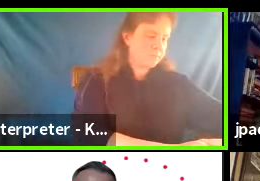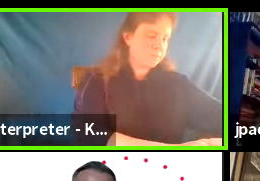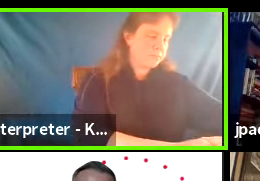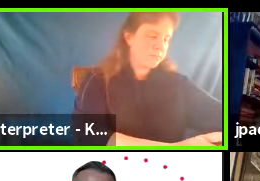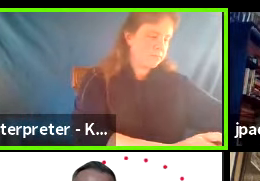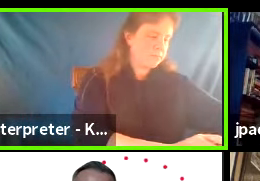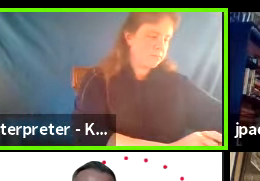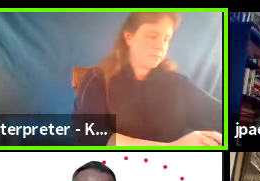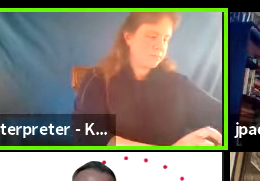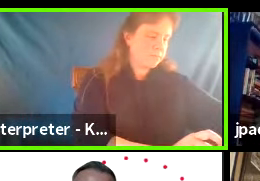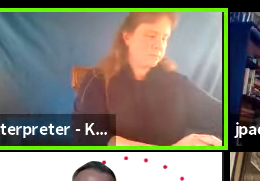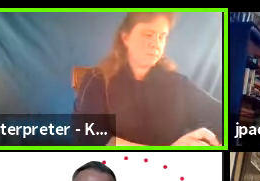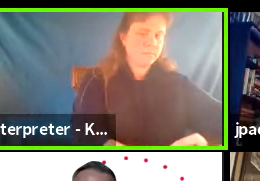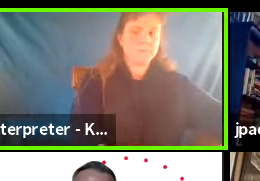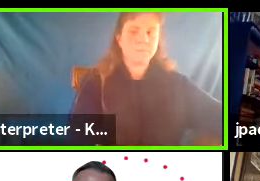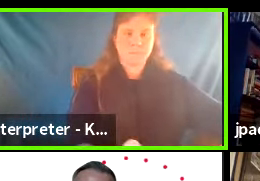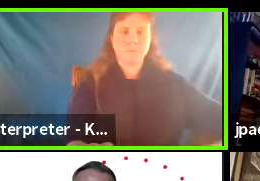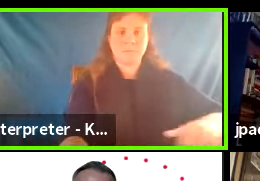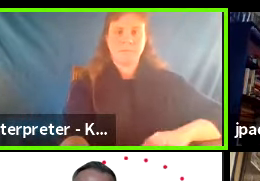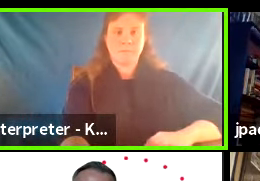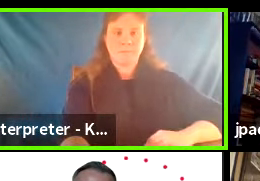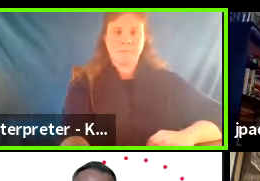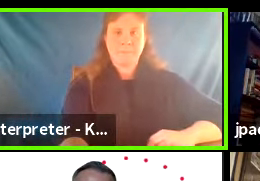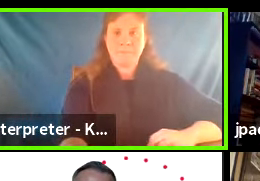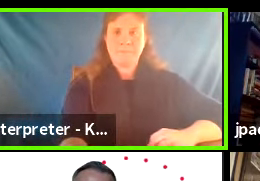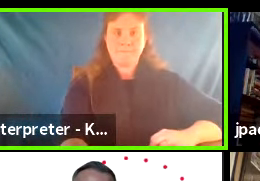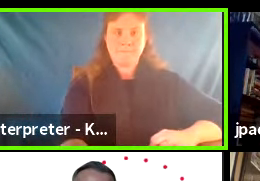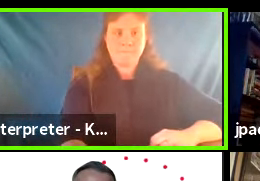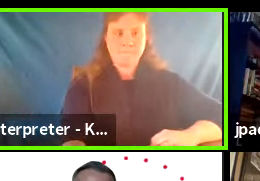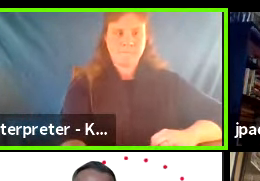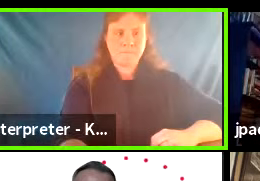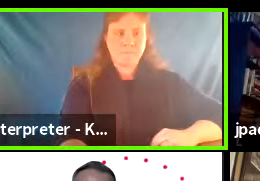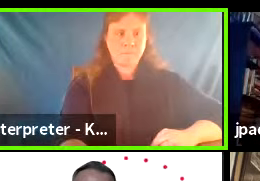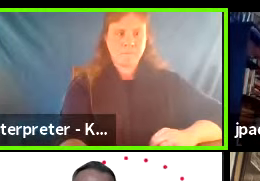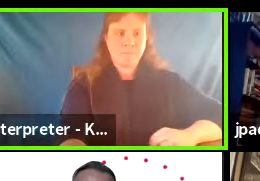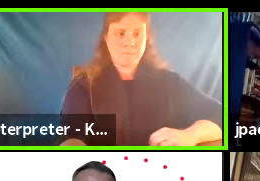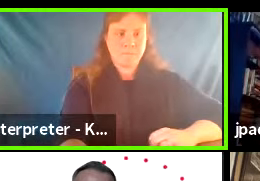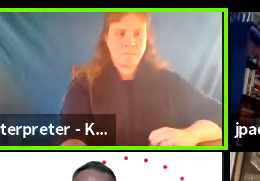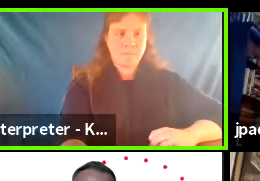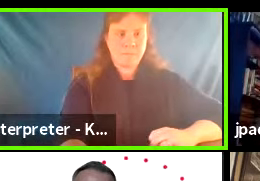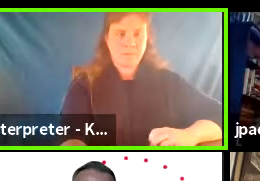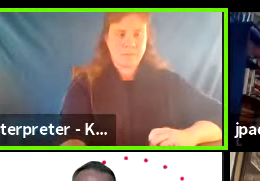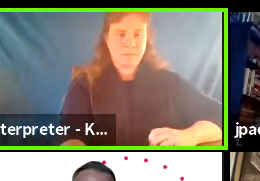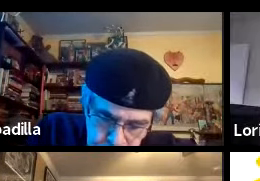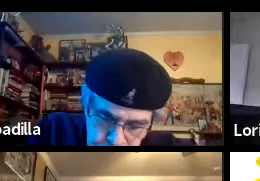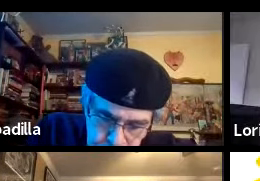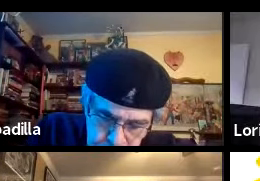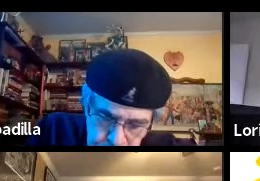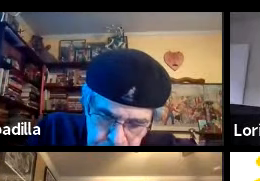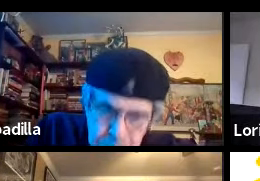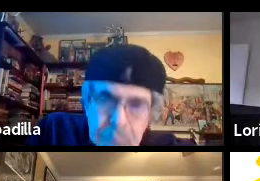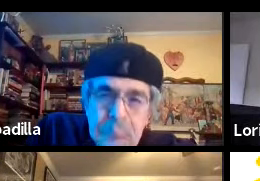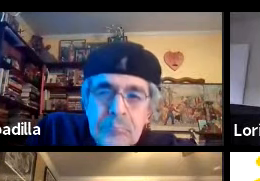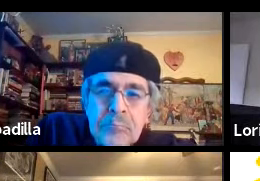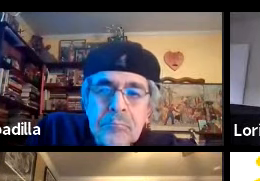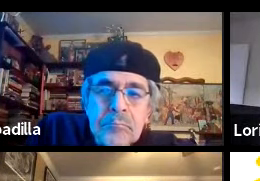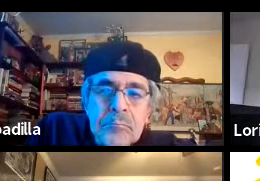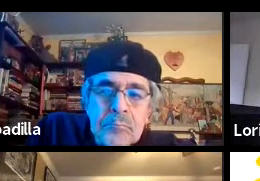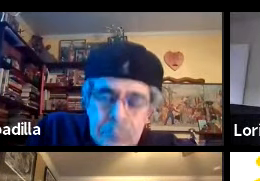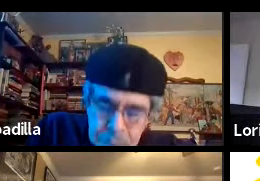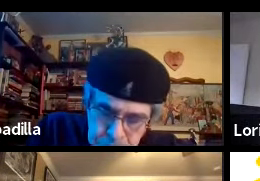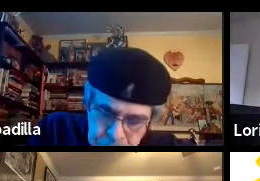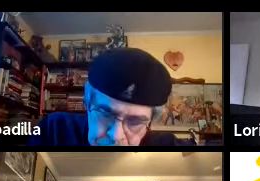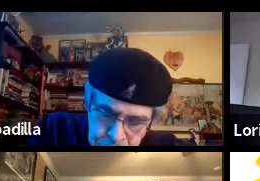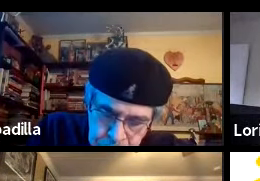Deborah. Hi, I'm G. Perdigones. I'm representing SEIU Local